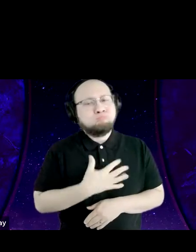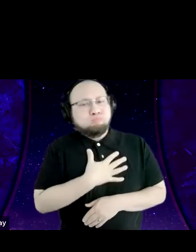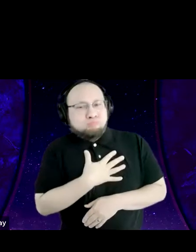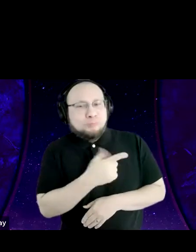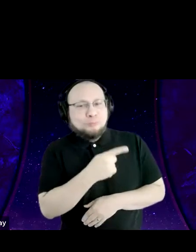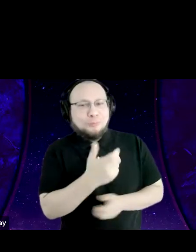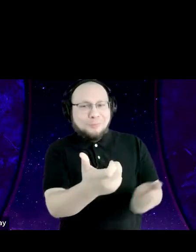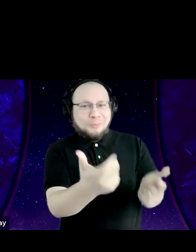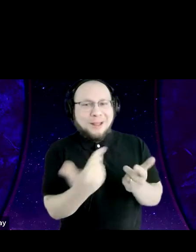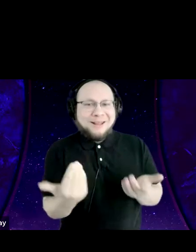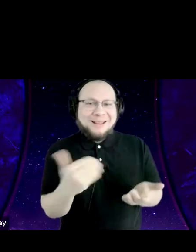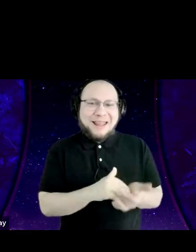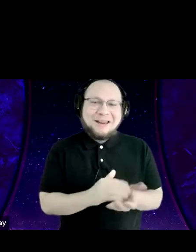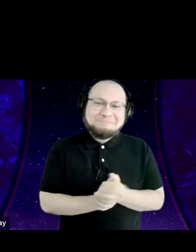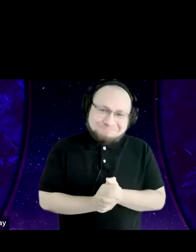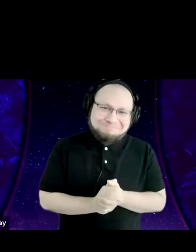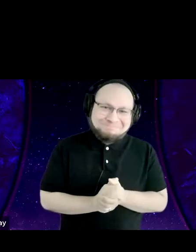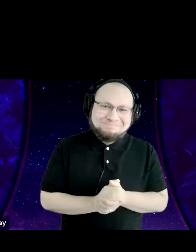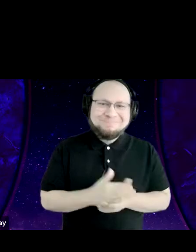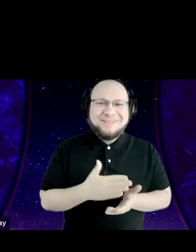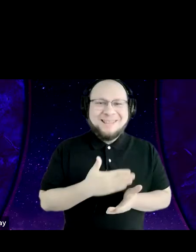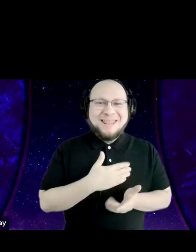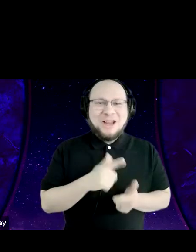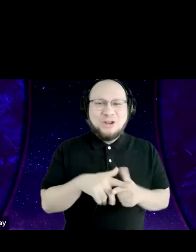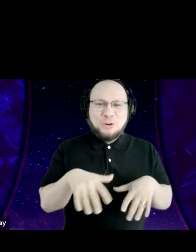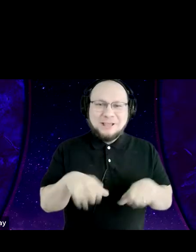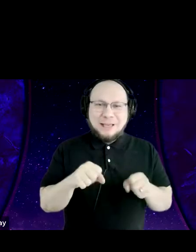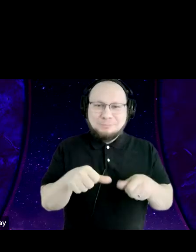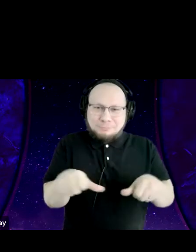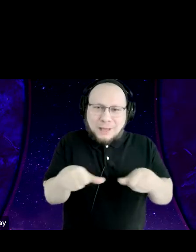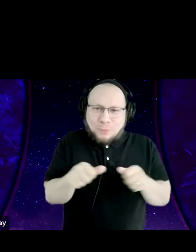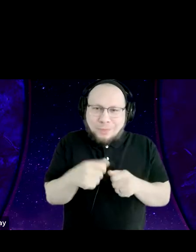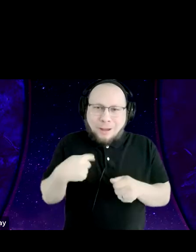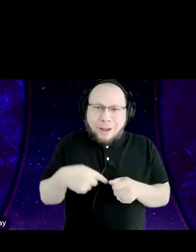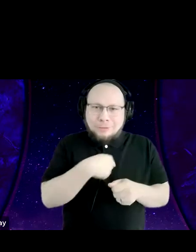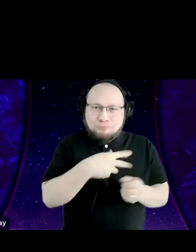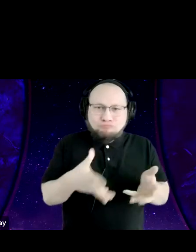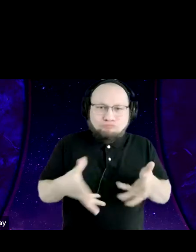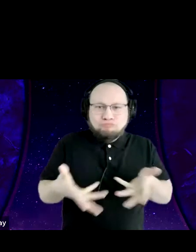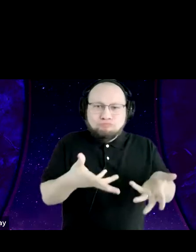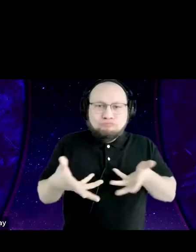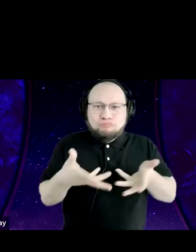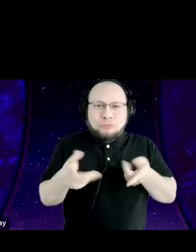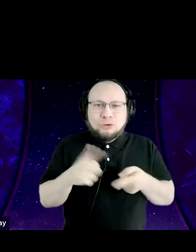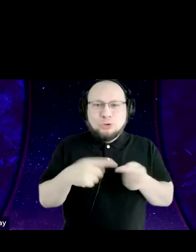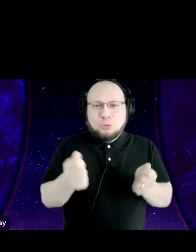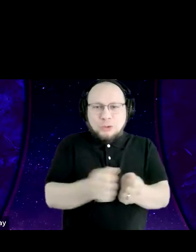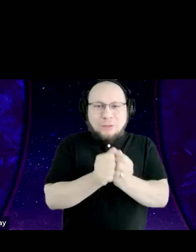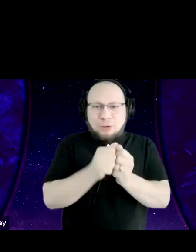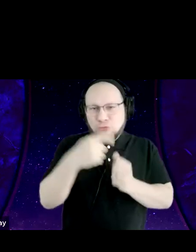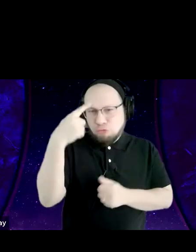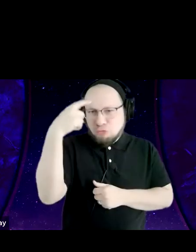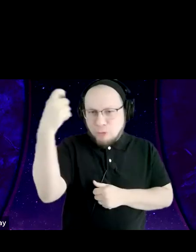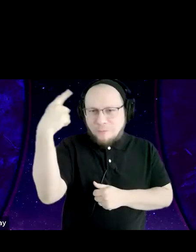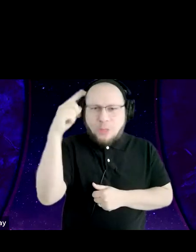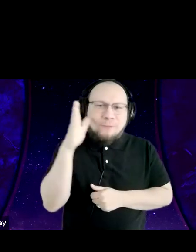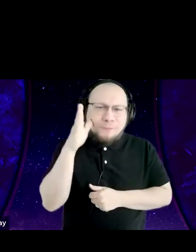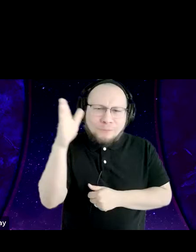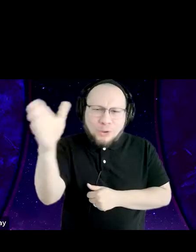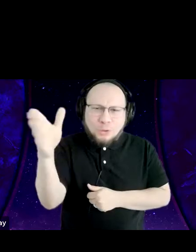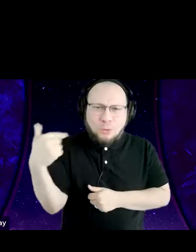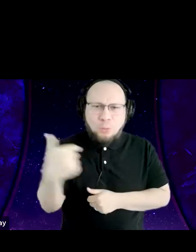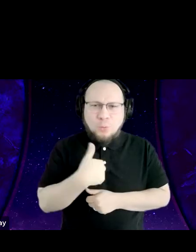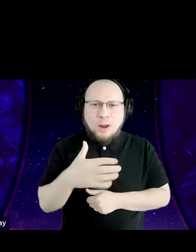have you here again, to take a little space. You know, to dream about the future that we're